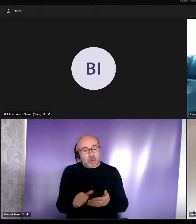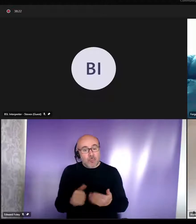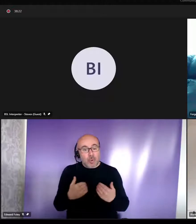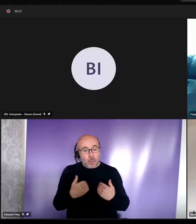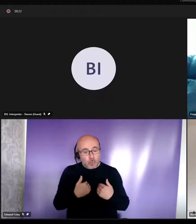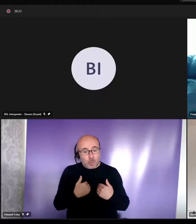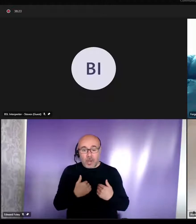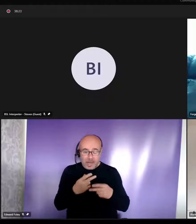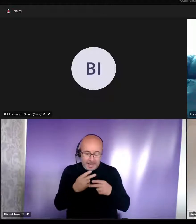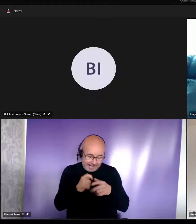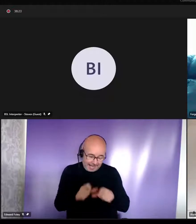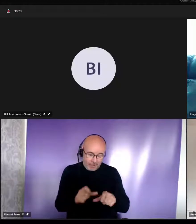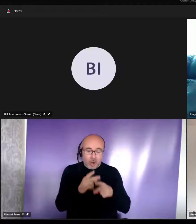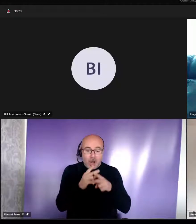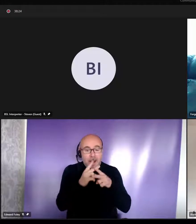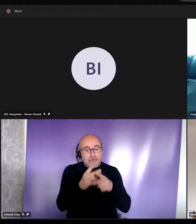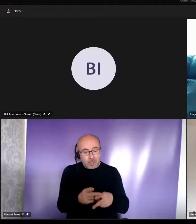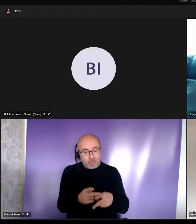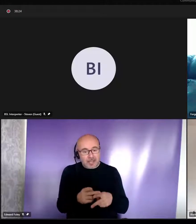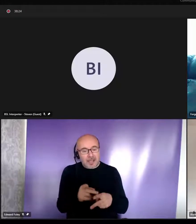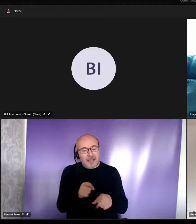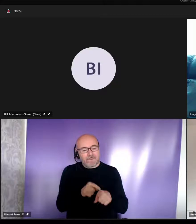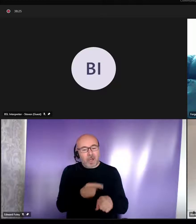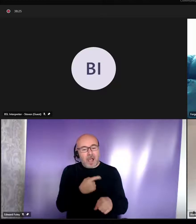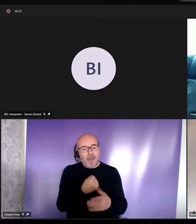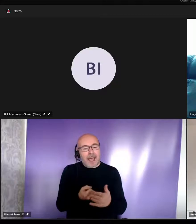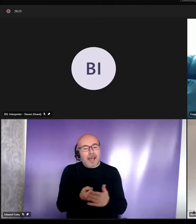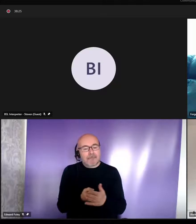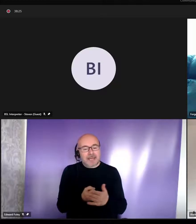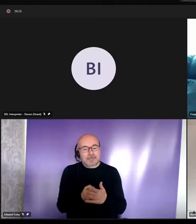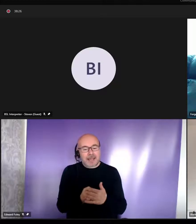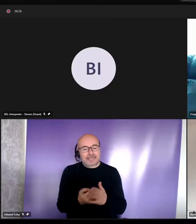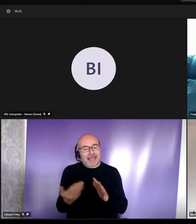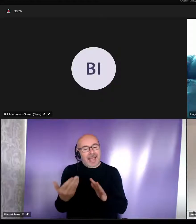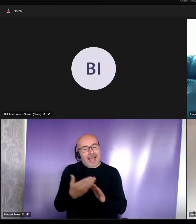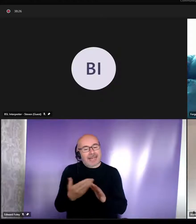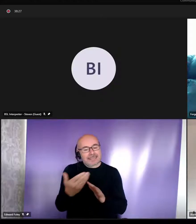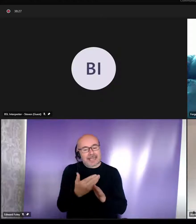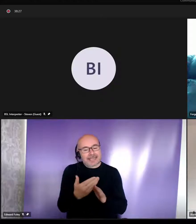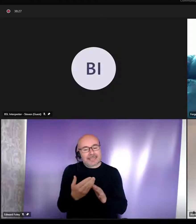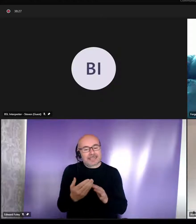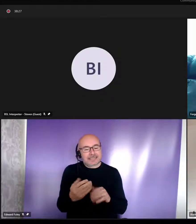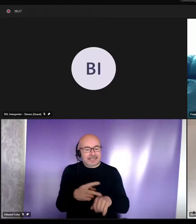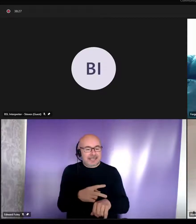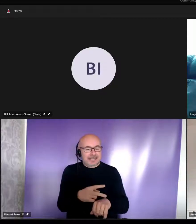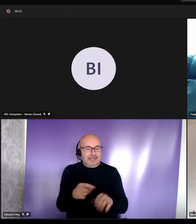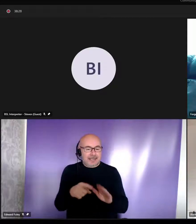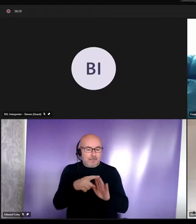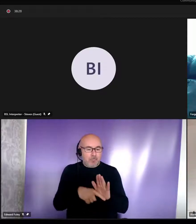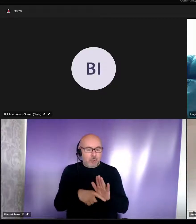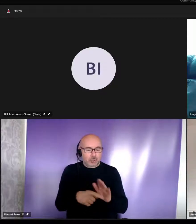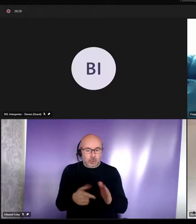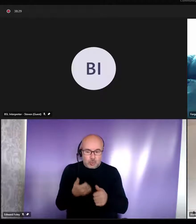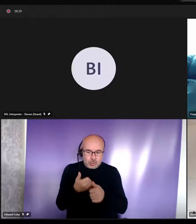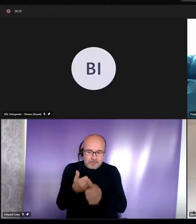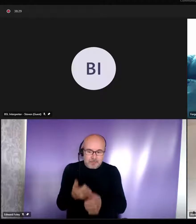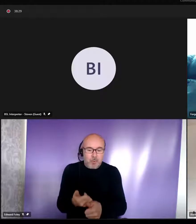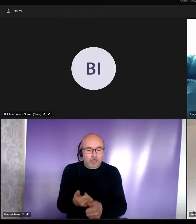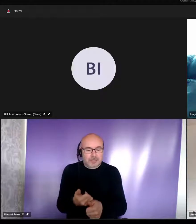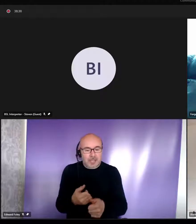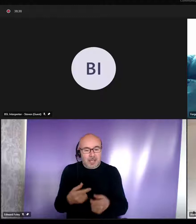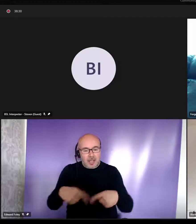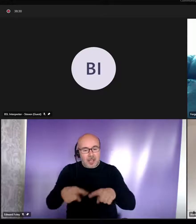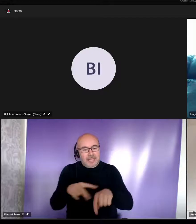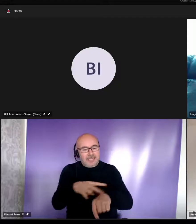procedures outlined within our maximising attendance policy to support our employees to remain at work or return to work during their